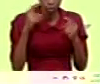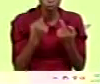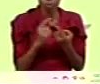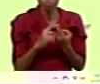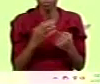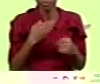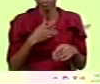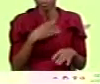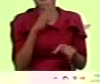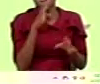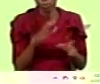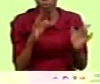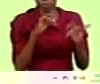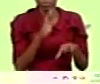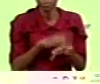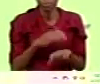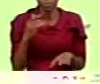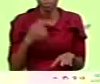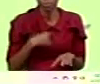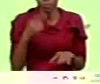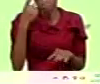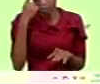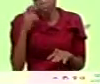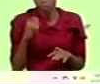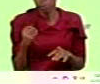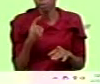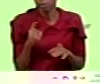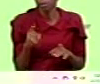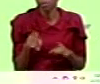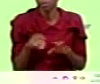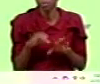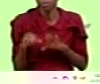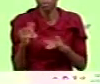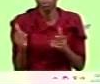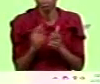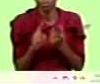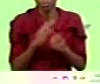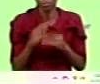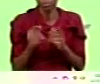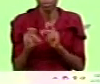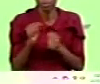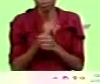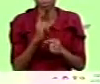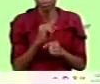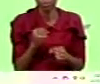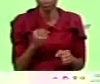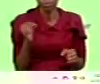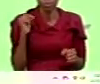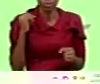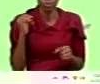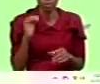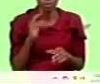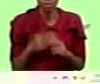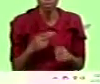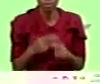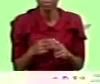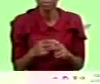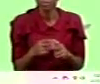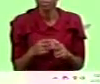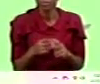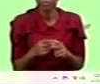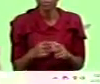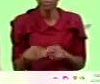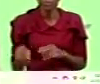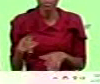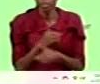word, and let not any iniquity have dominion over me. Deliver me from the oppression of man, so will I keep thy precepts. Make thy face